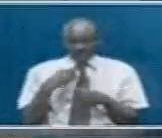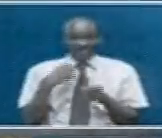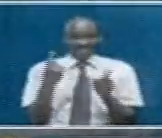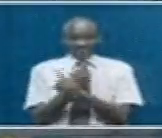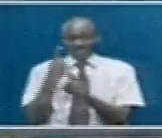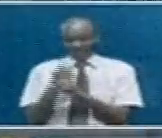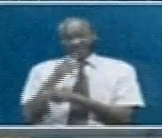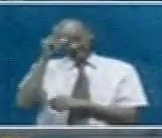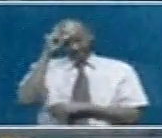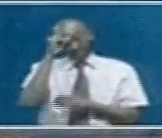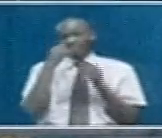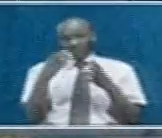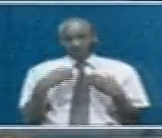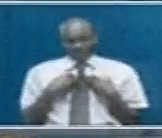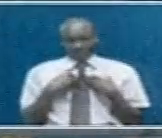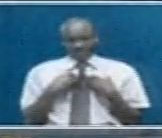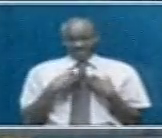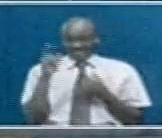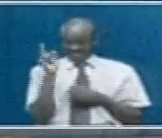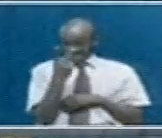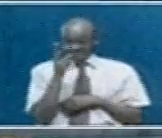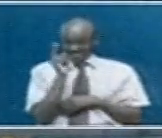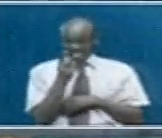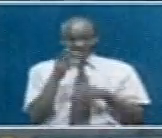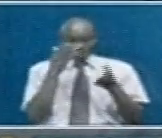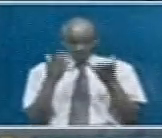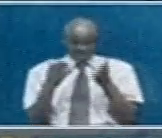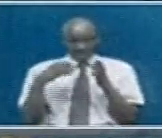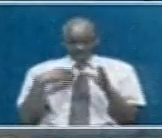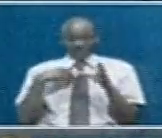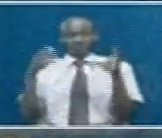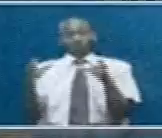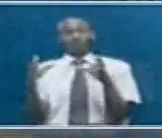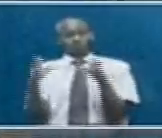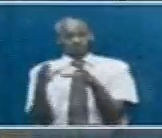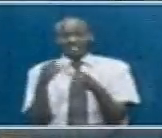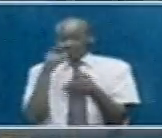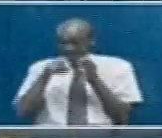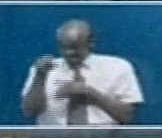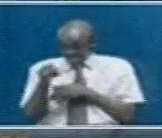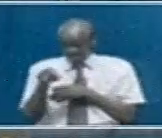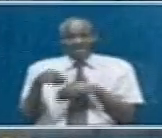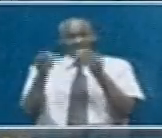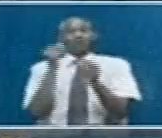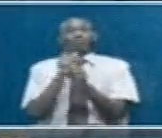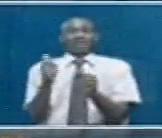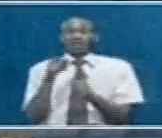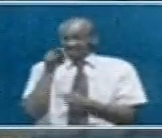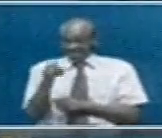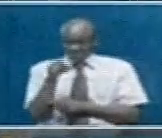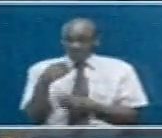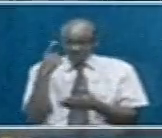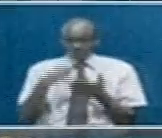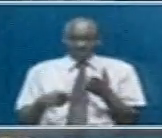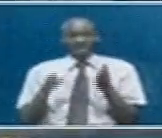cover information. The second batch of the roads are those ones which have not been designed, and that is the one which again we are opening, or we